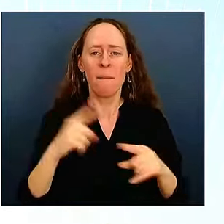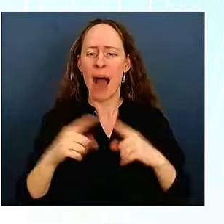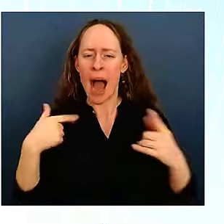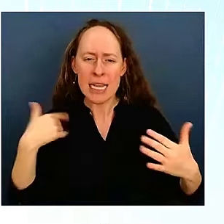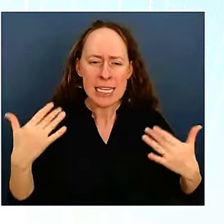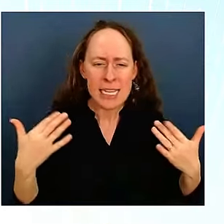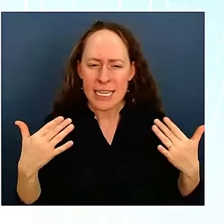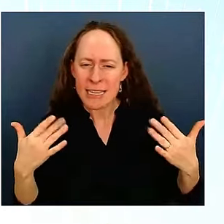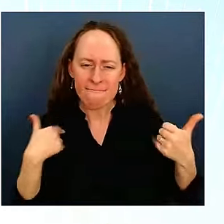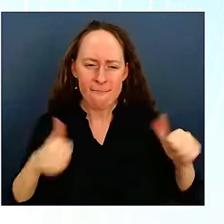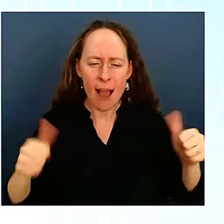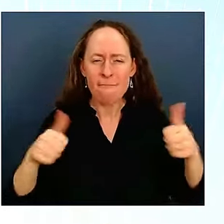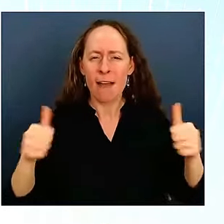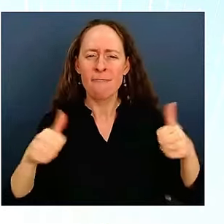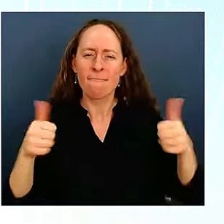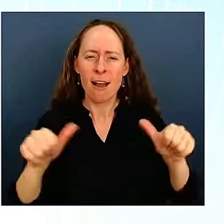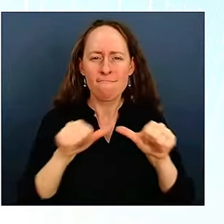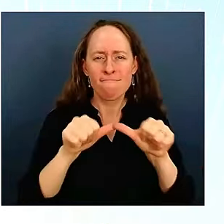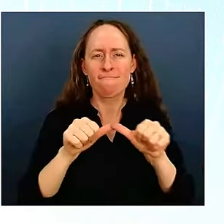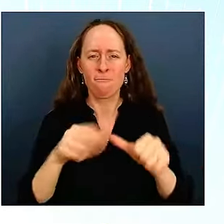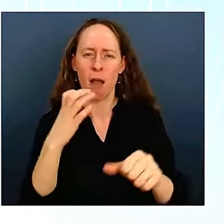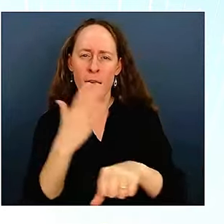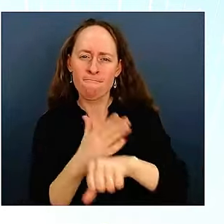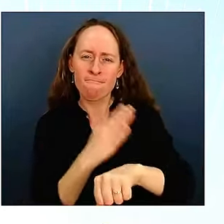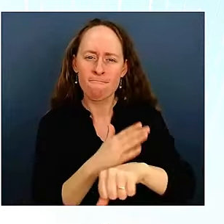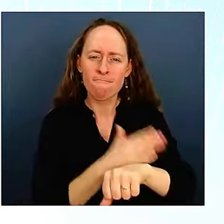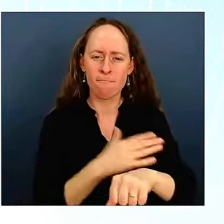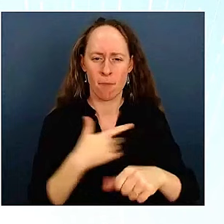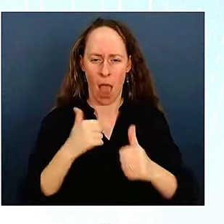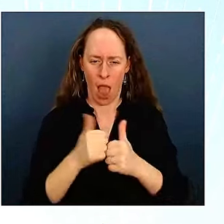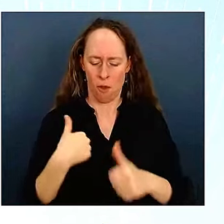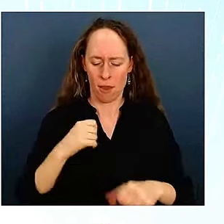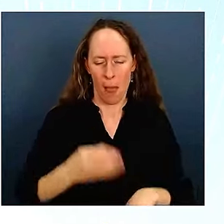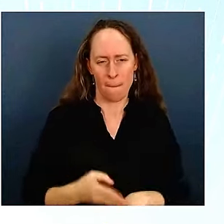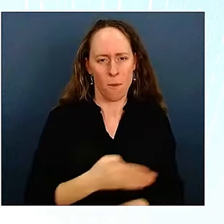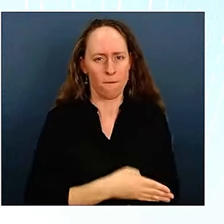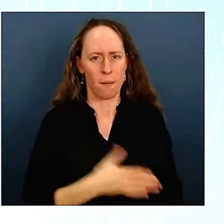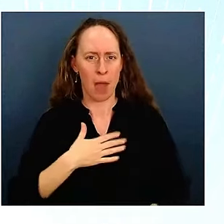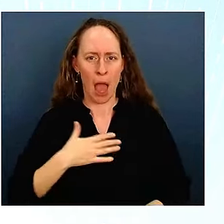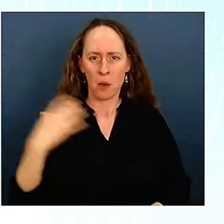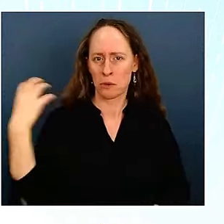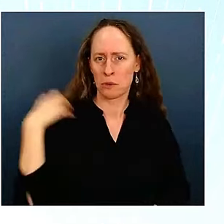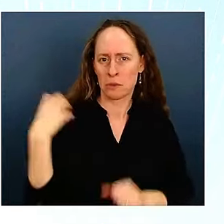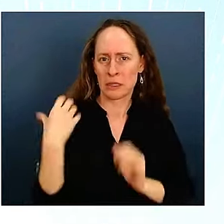to understand myself as a human being and then also my dream.